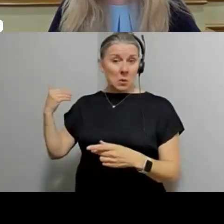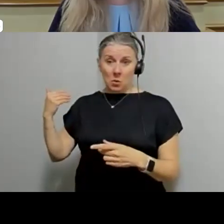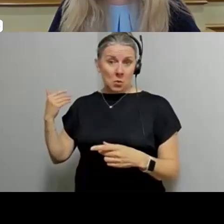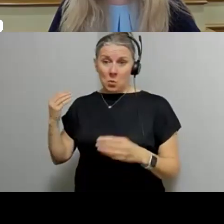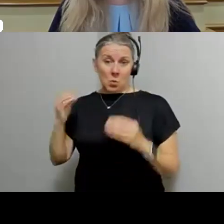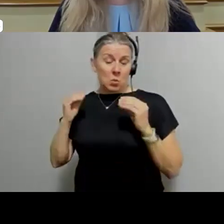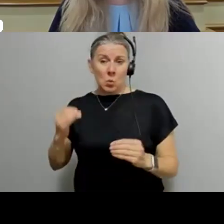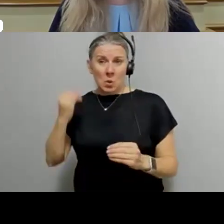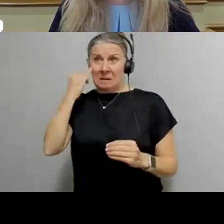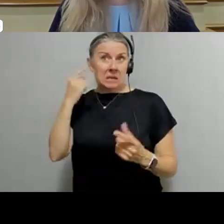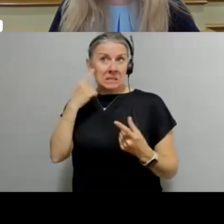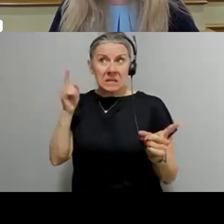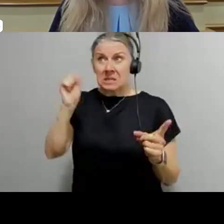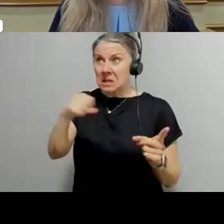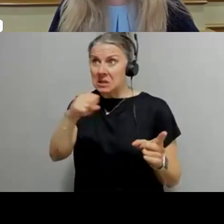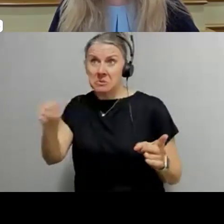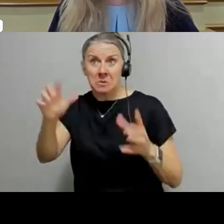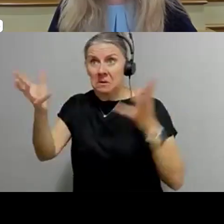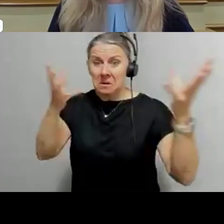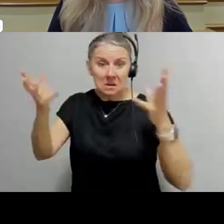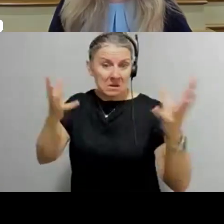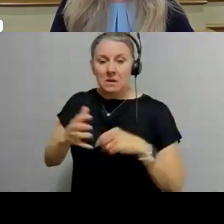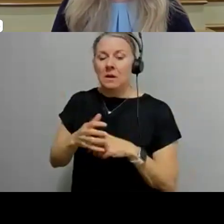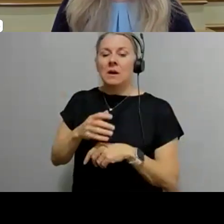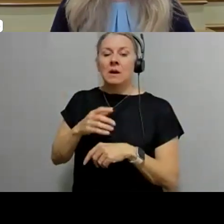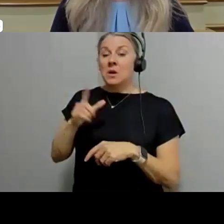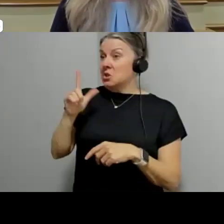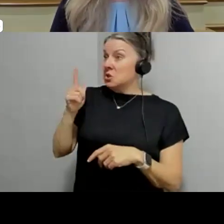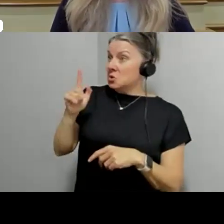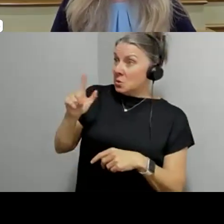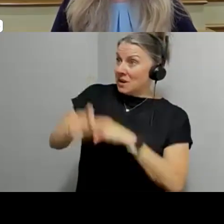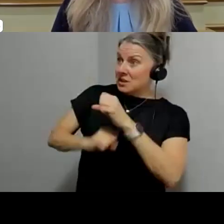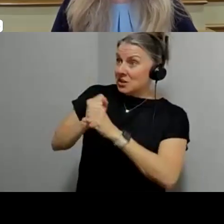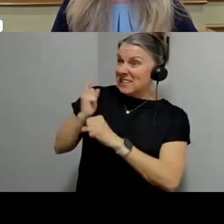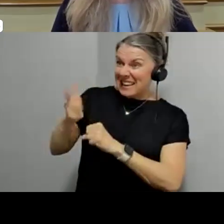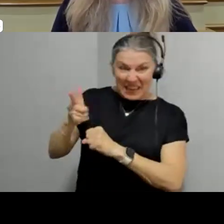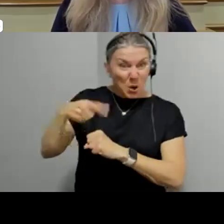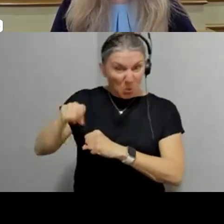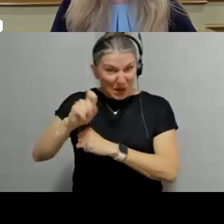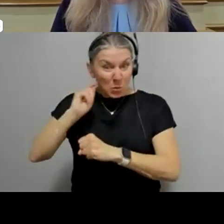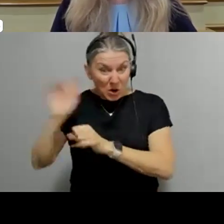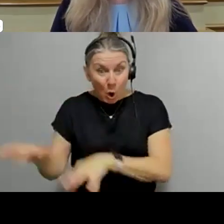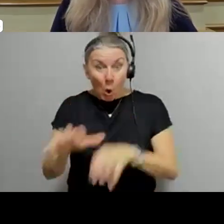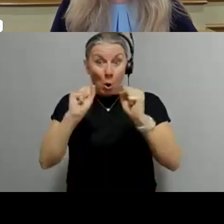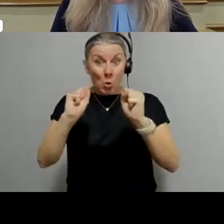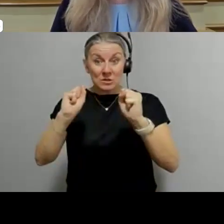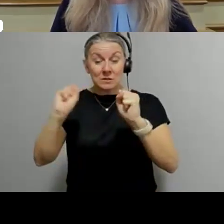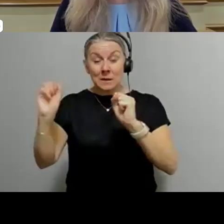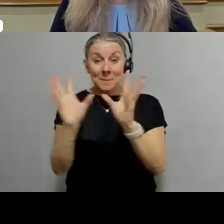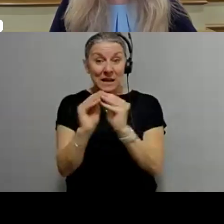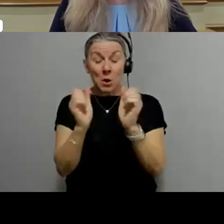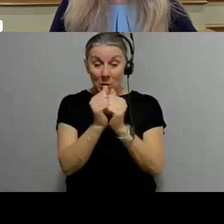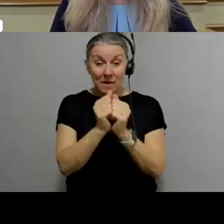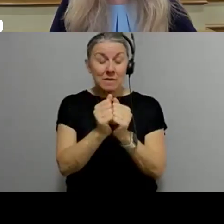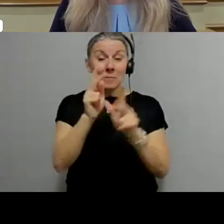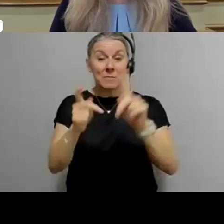would be, or that 21 years later, we'd be speaking as we are today in a meeting with activists from across the country,